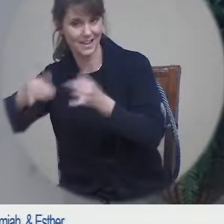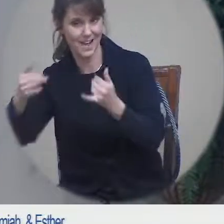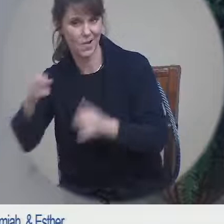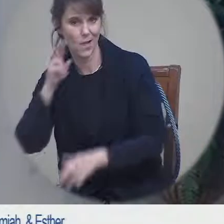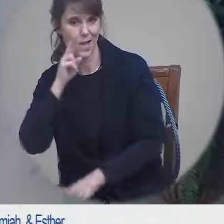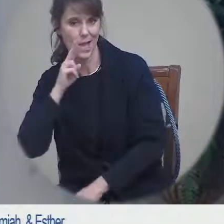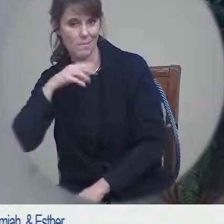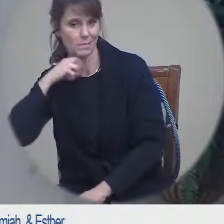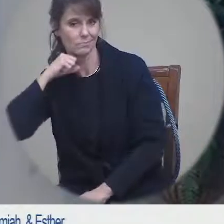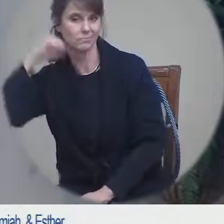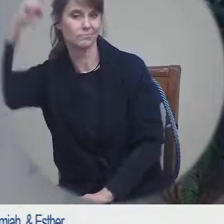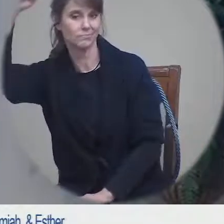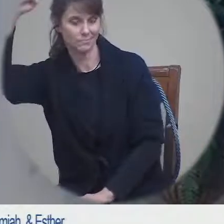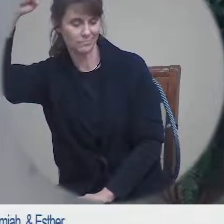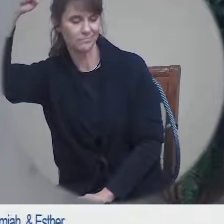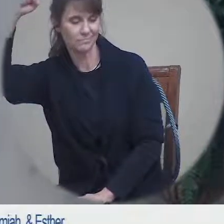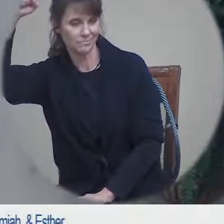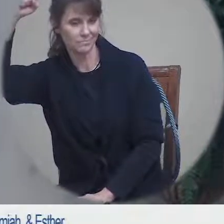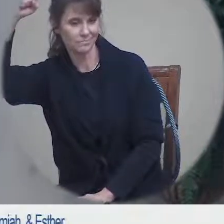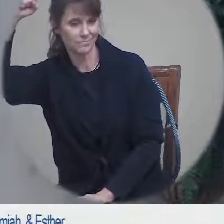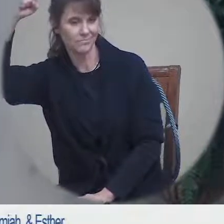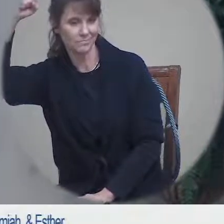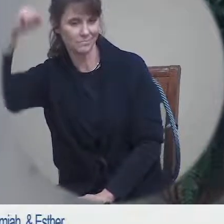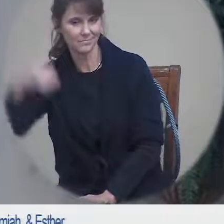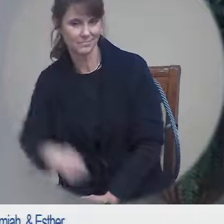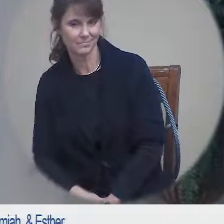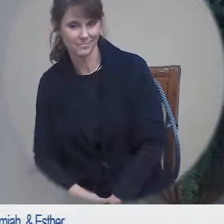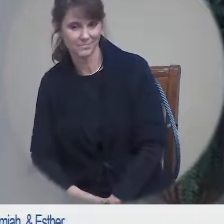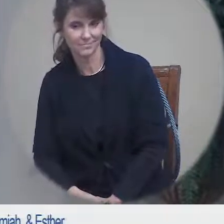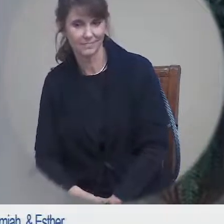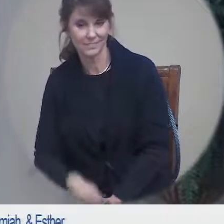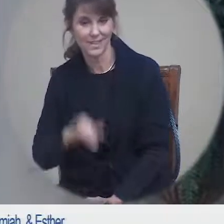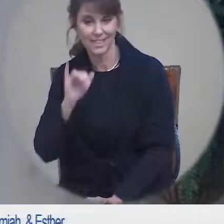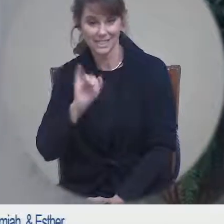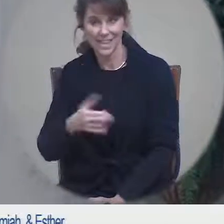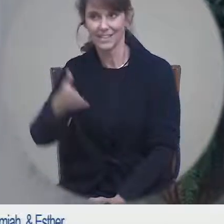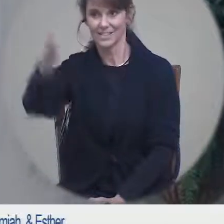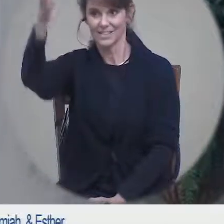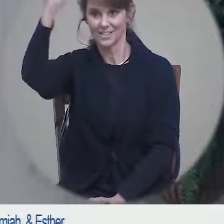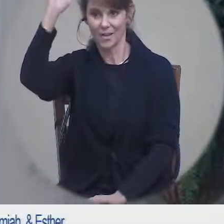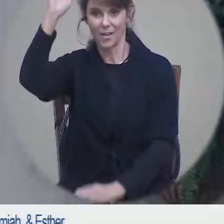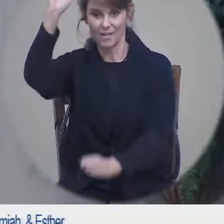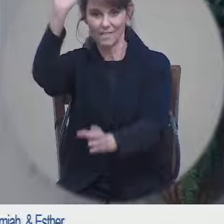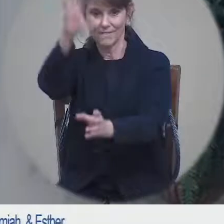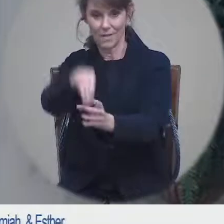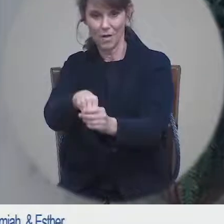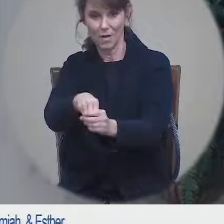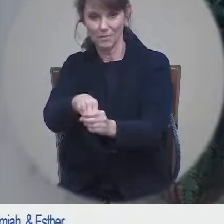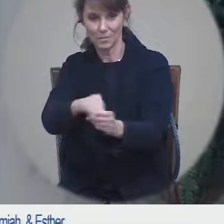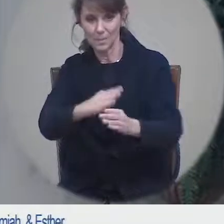who oppose his people. Look over in Psalm 7 real quick.